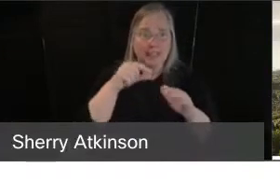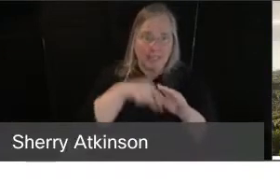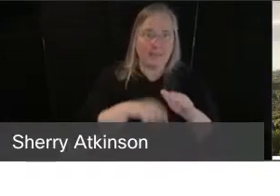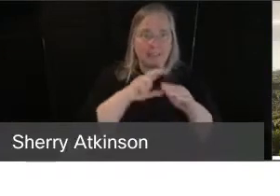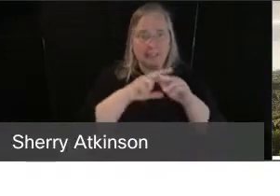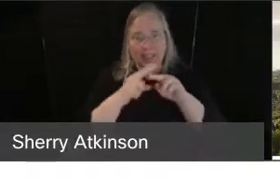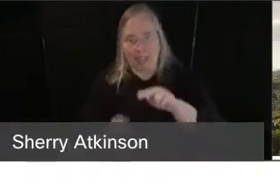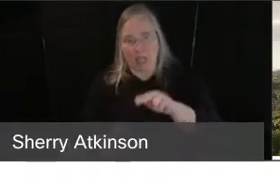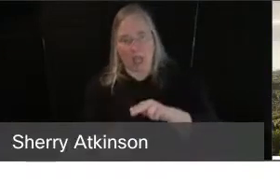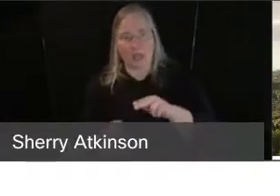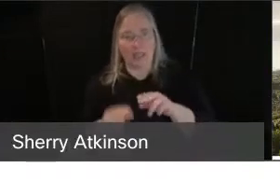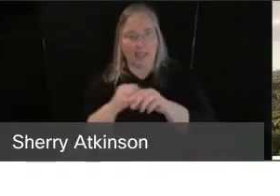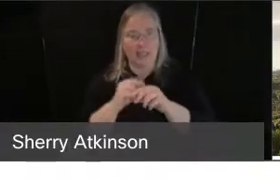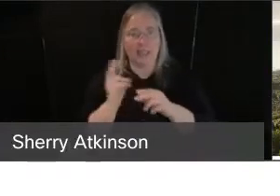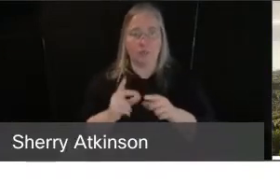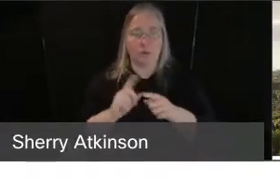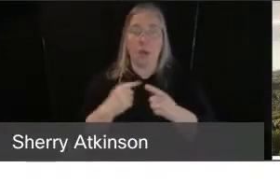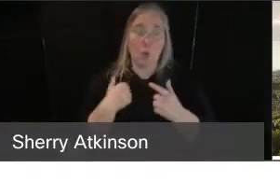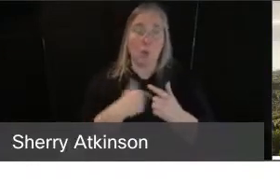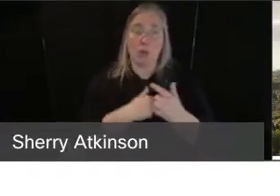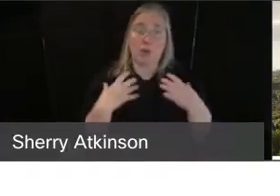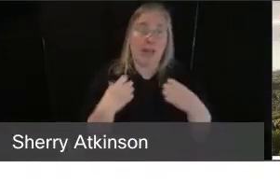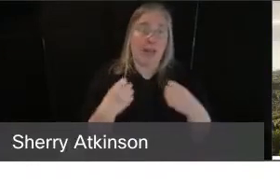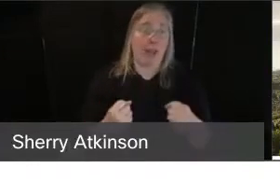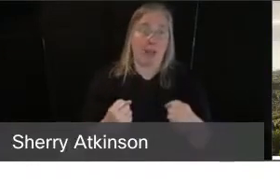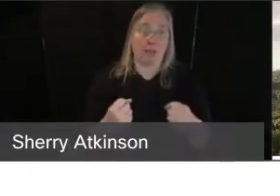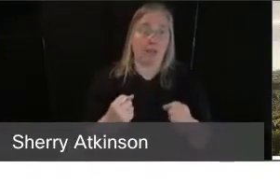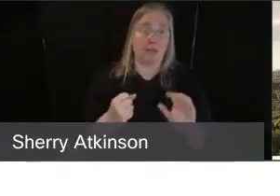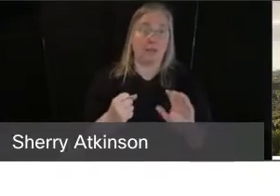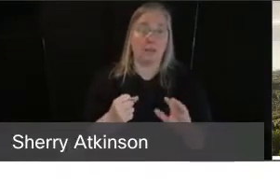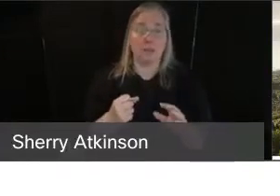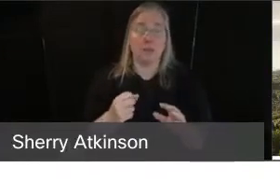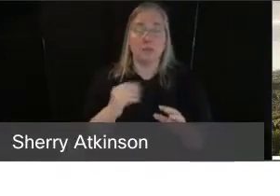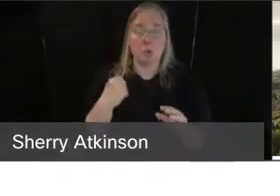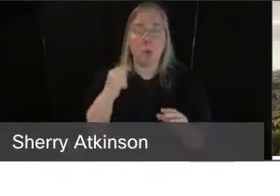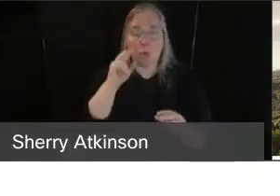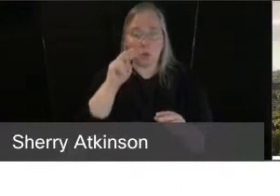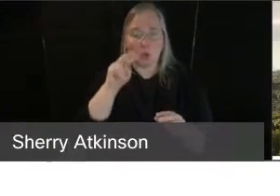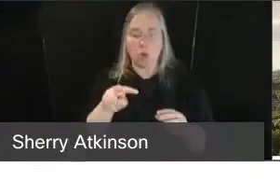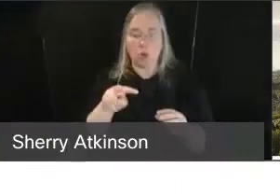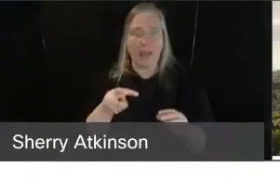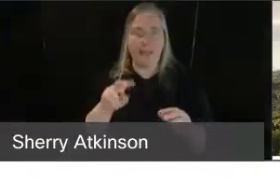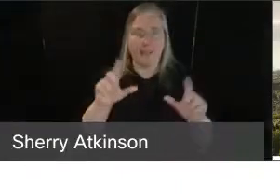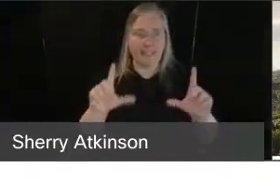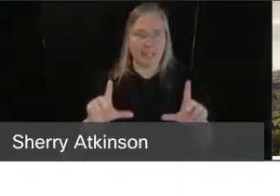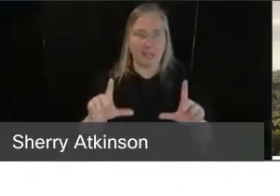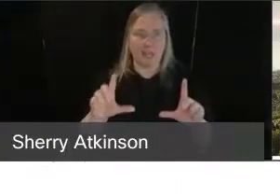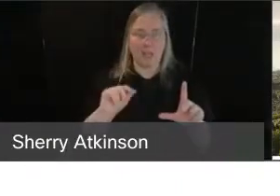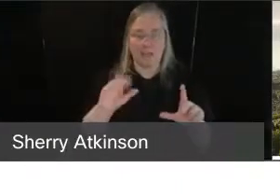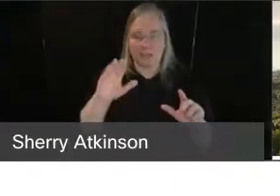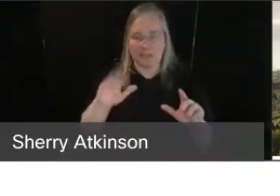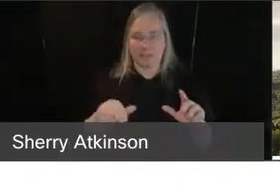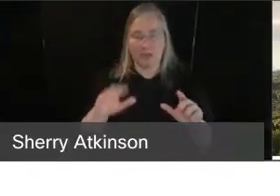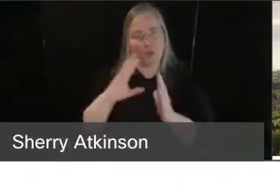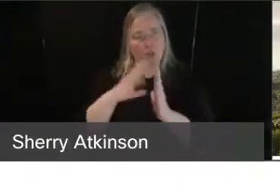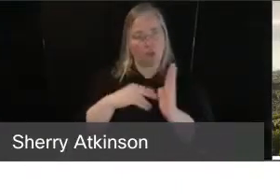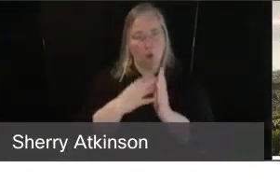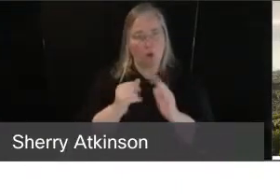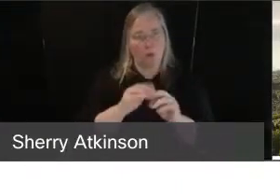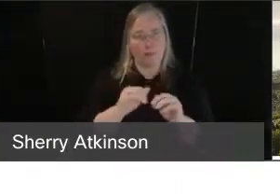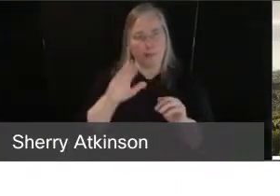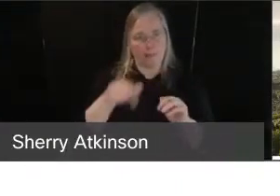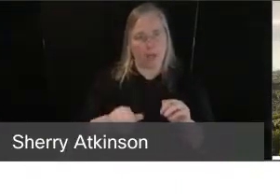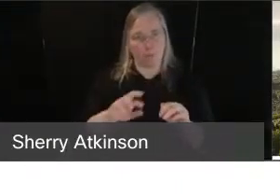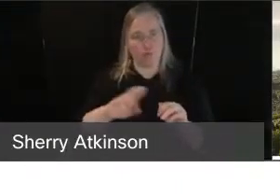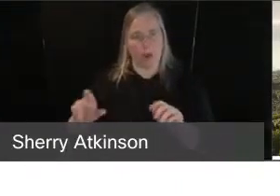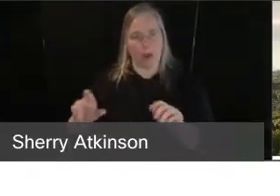But we're getting back. So I'm not going to but when you look at the slide on the bottom right hand, or the chart on the bottom right hand side, you'll